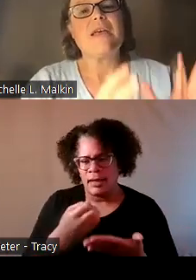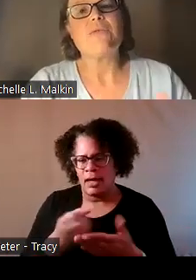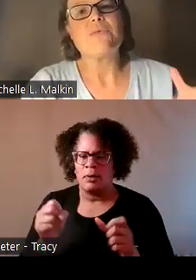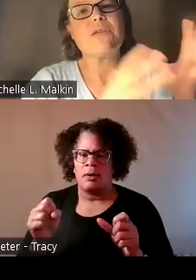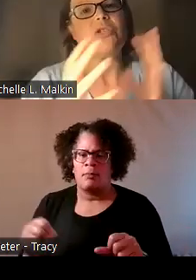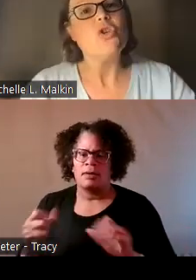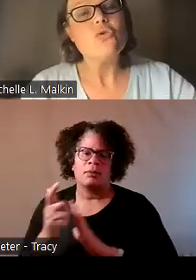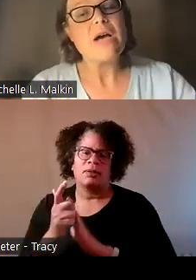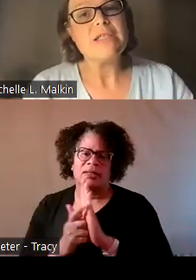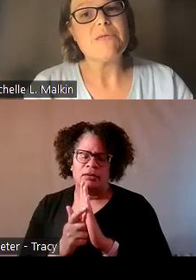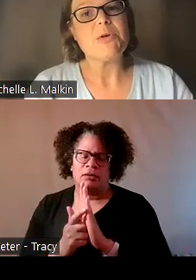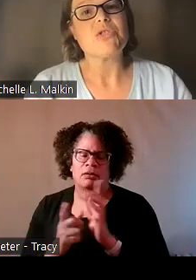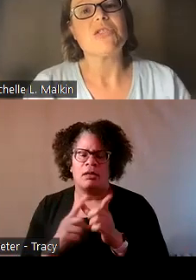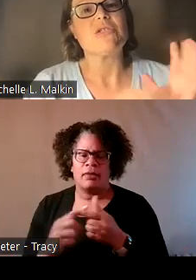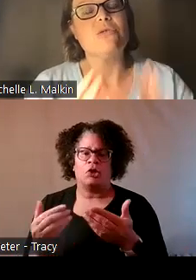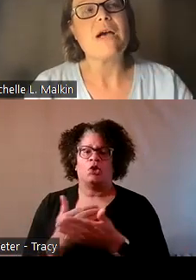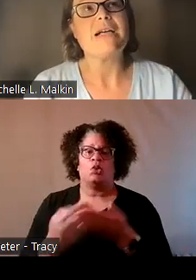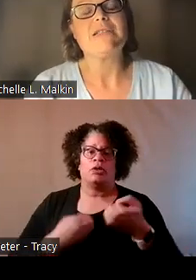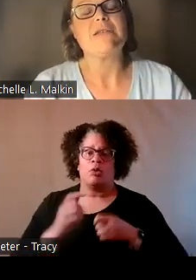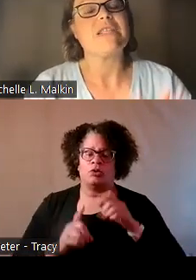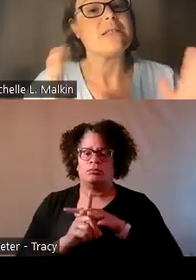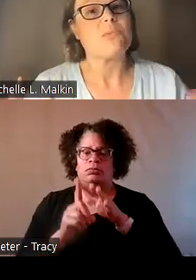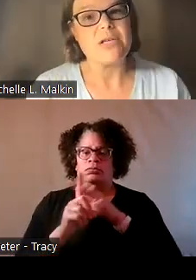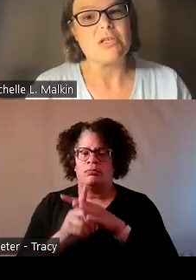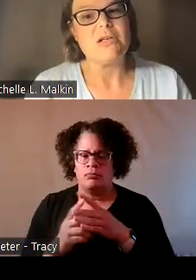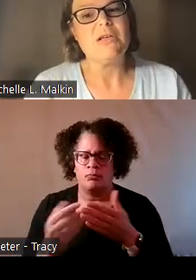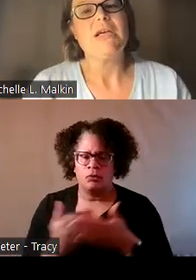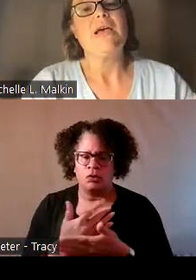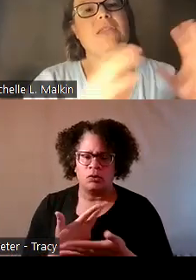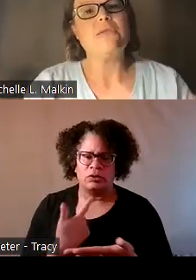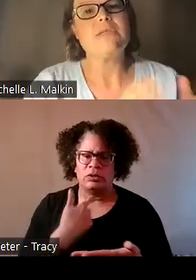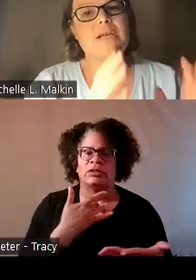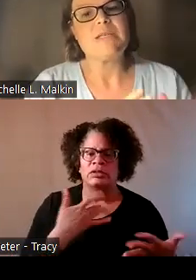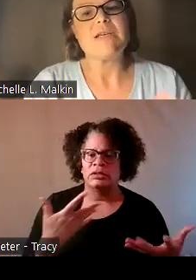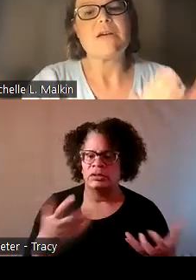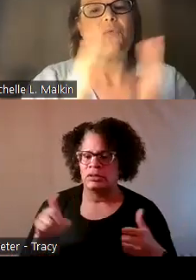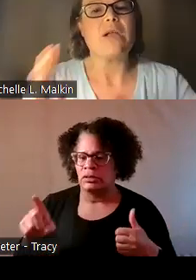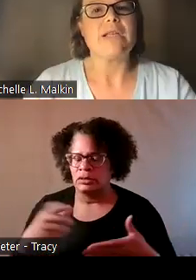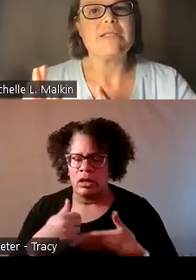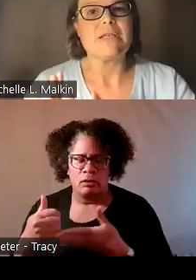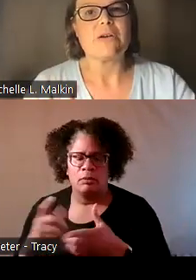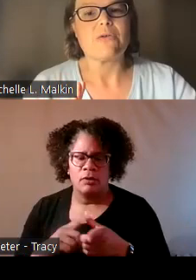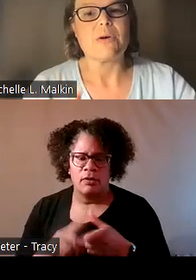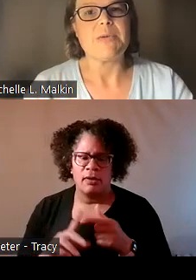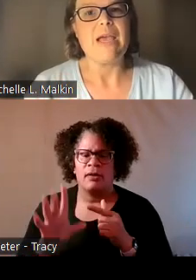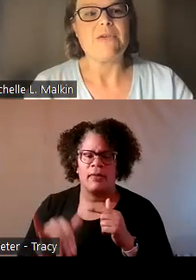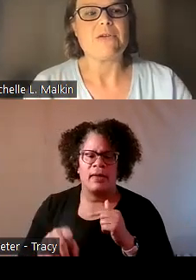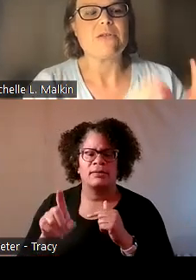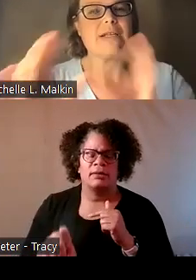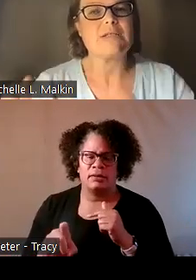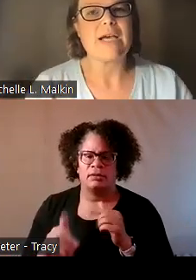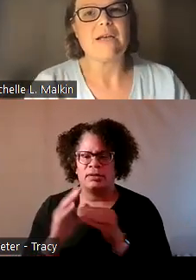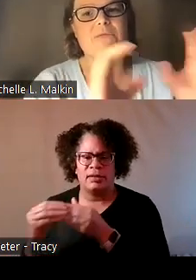that then result in new kinds of emotions, new kinds of desperation. And those types of things are what leads to criminal